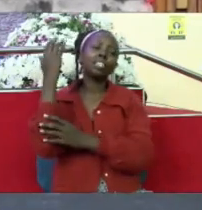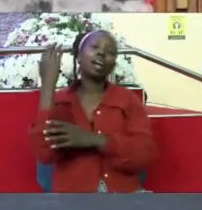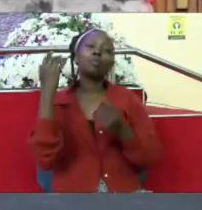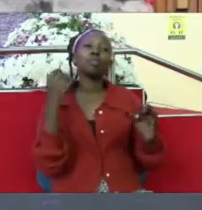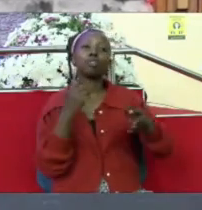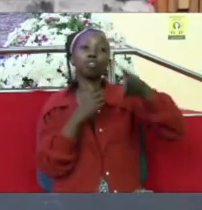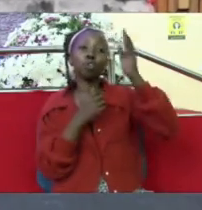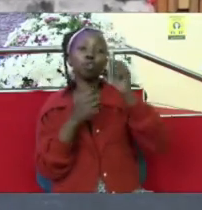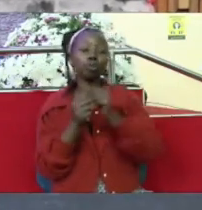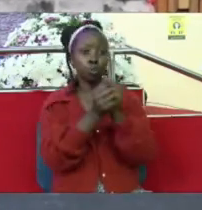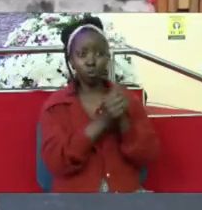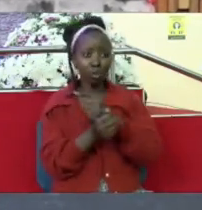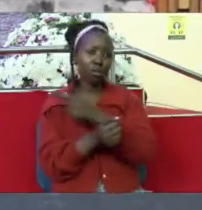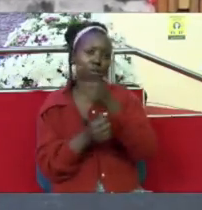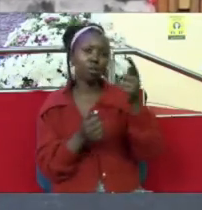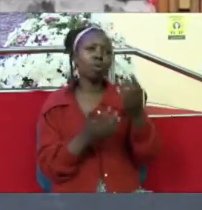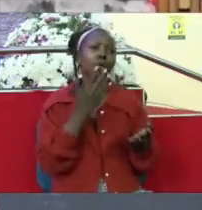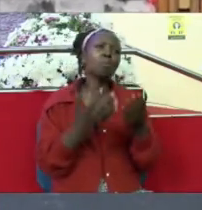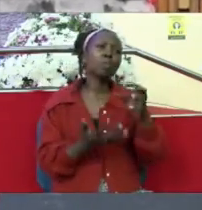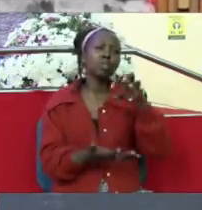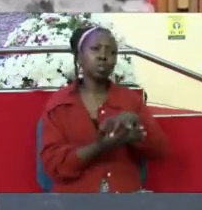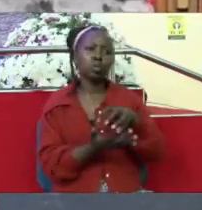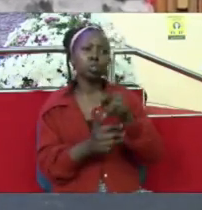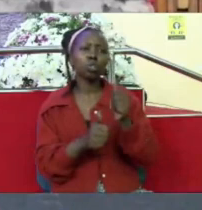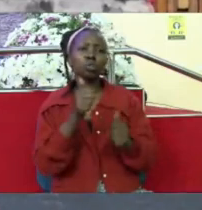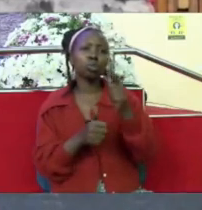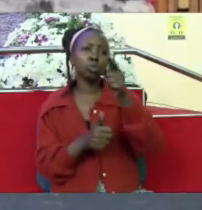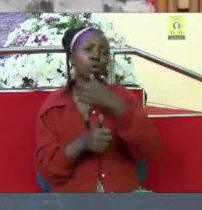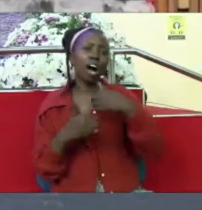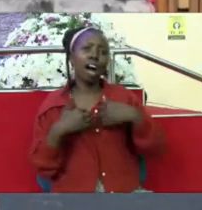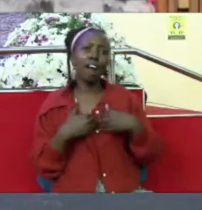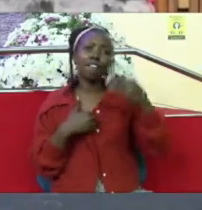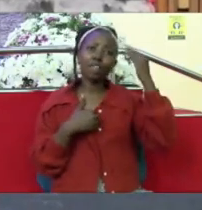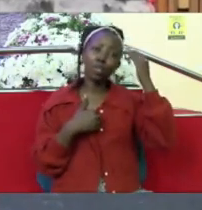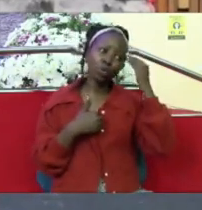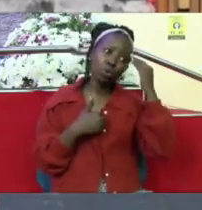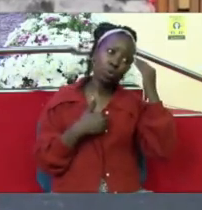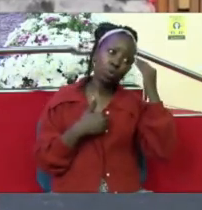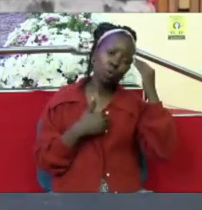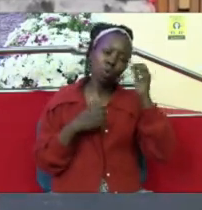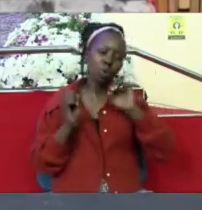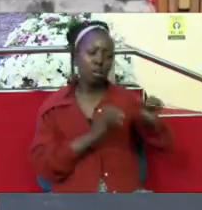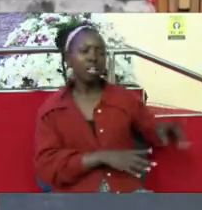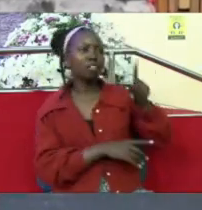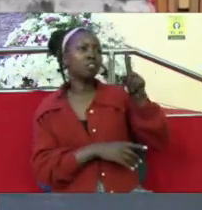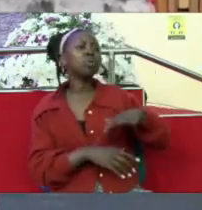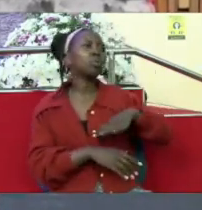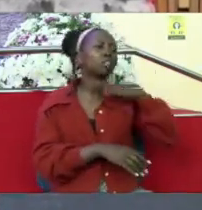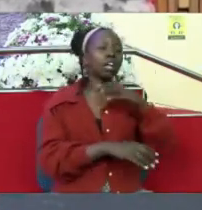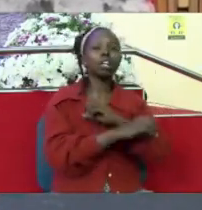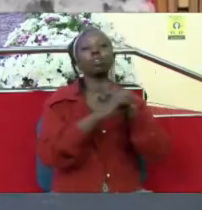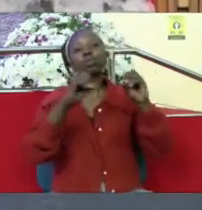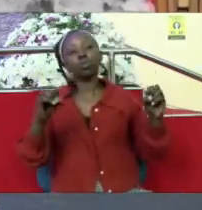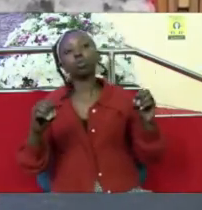Mungu ambayo itakushika. May the pressure that you are going through. Wacha msukumo nao unapitia. Know that it will not leave you dead. Ya kwamba haitakuacha umefariki. But it will leave you